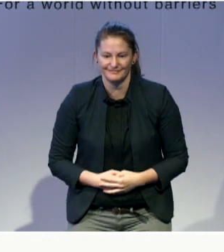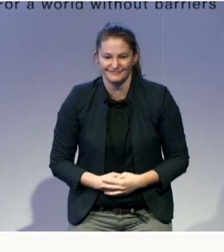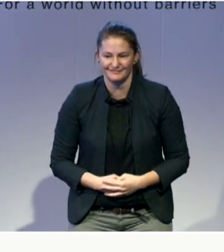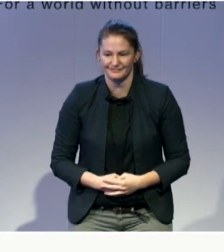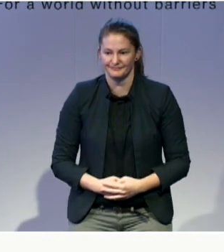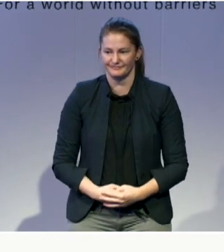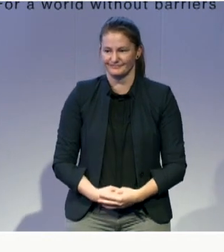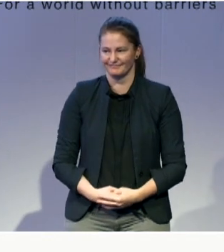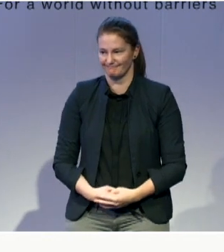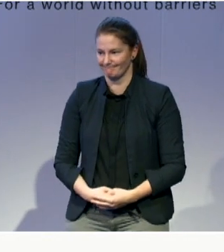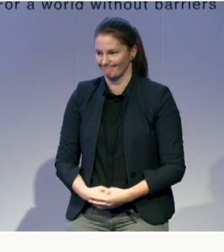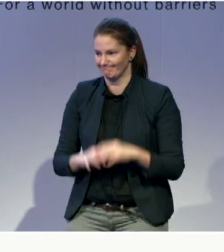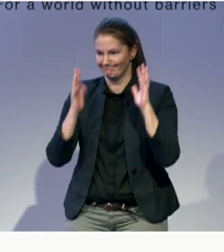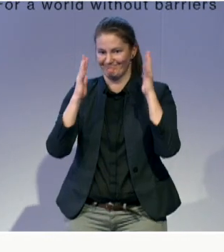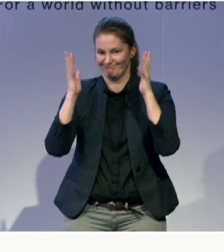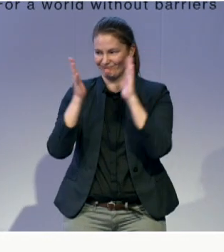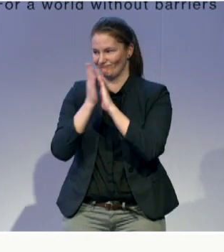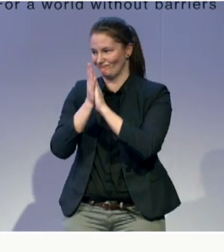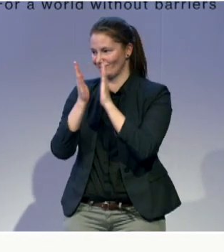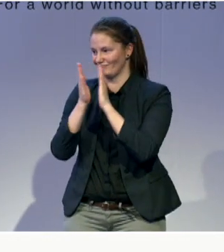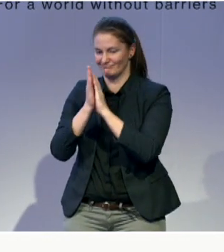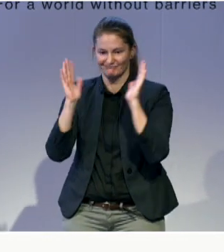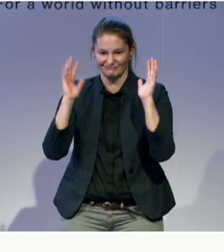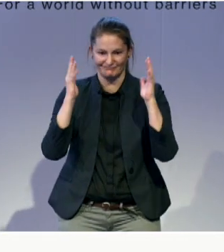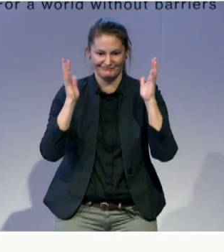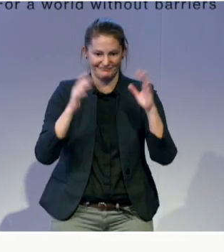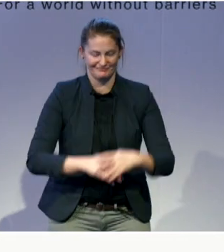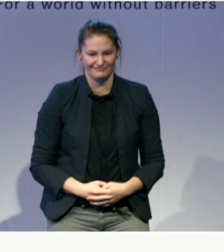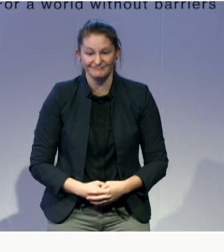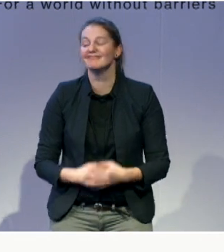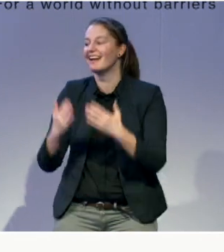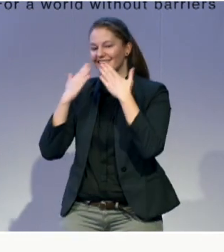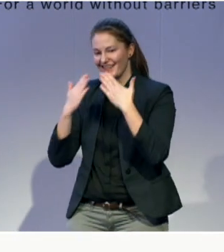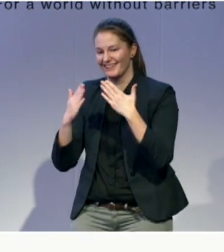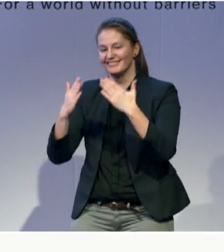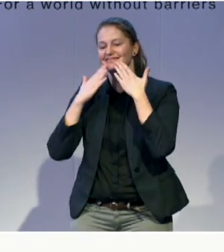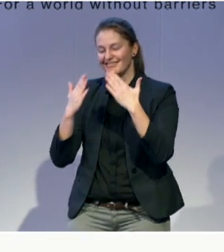And this is Erin. Thank you, Erin.